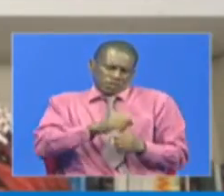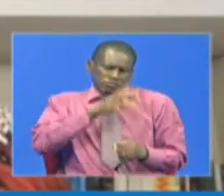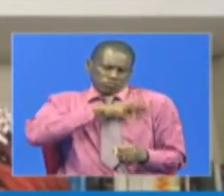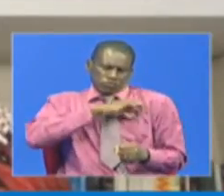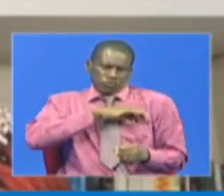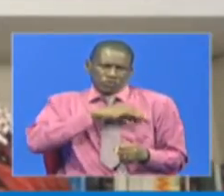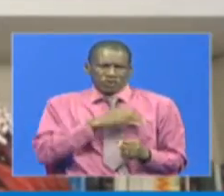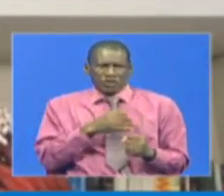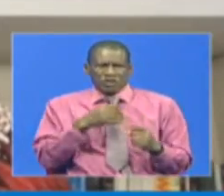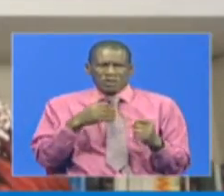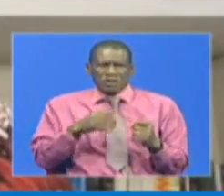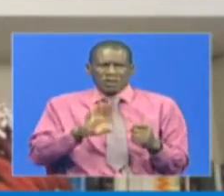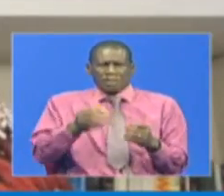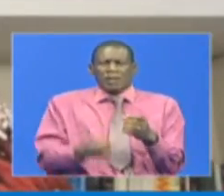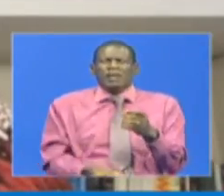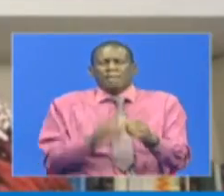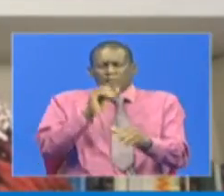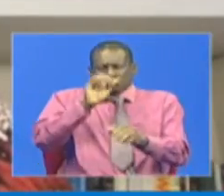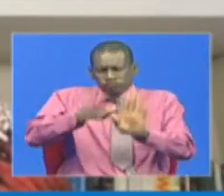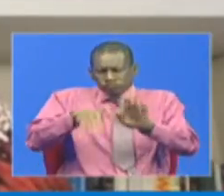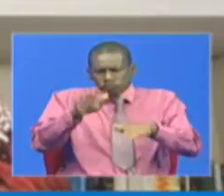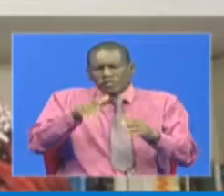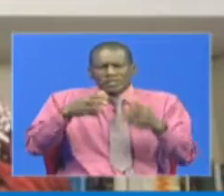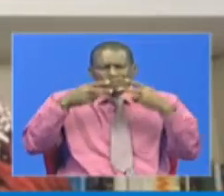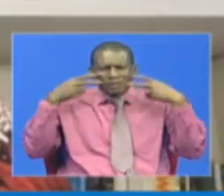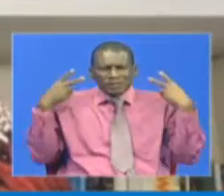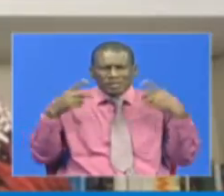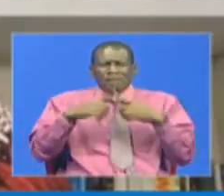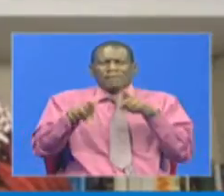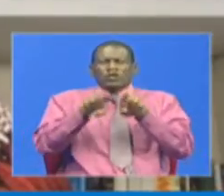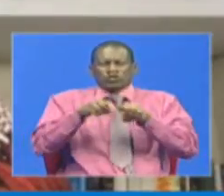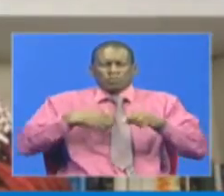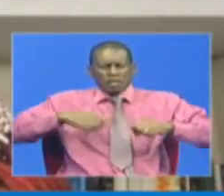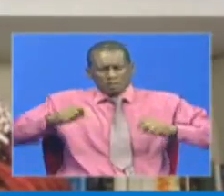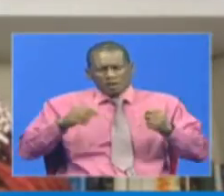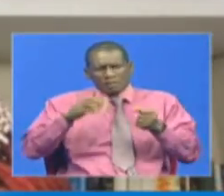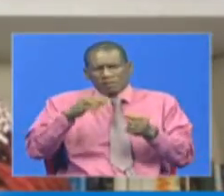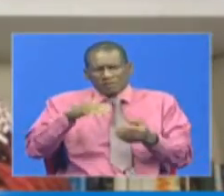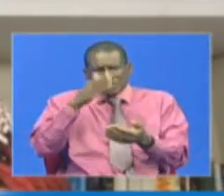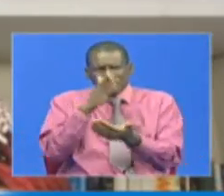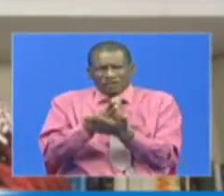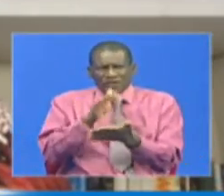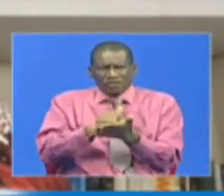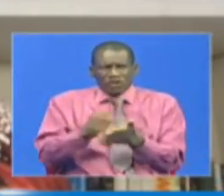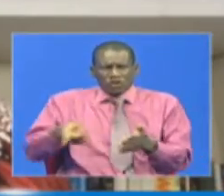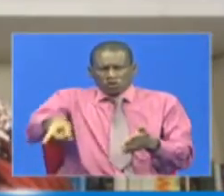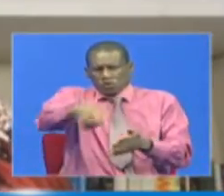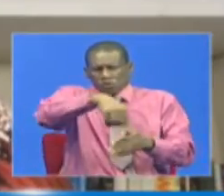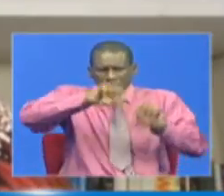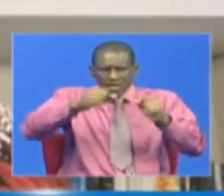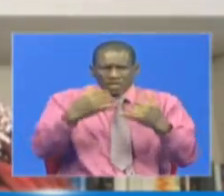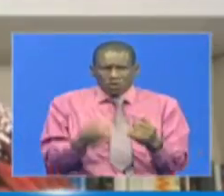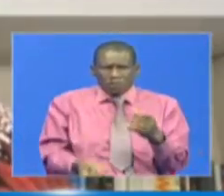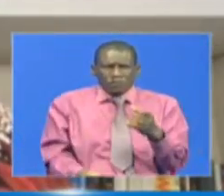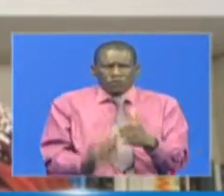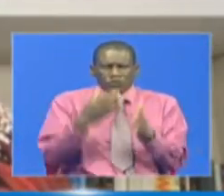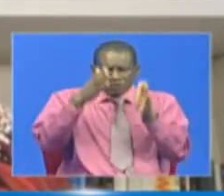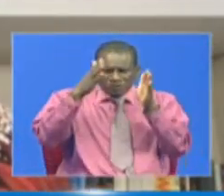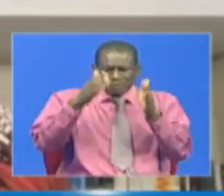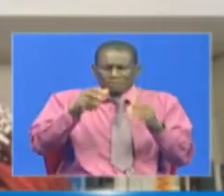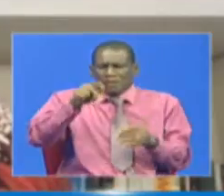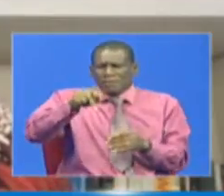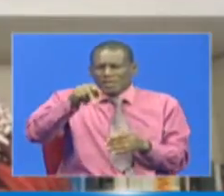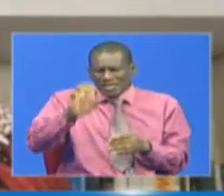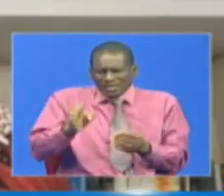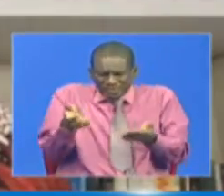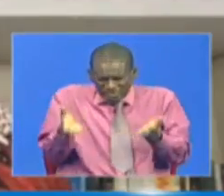by producing these goods. But I'm also excited by the fact that we are able to now produce the personal protective equipment that